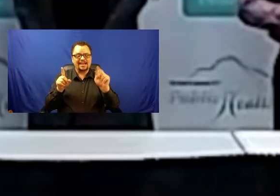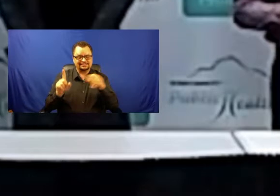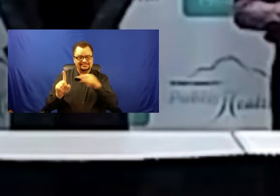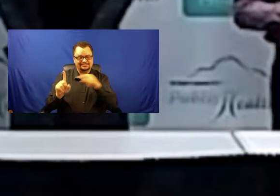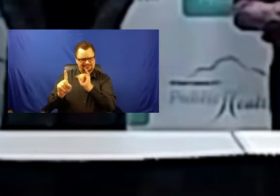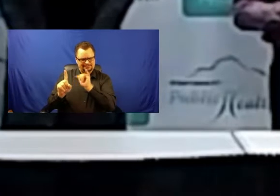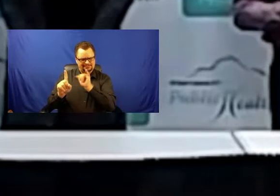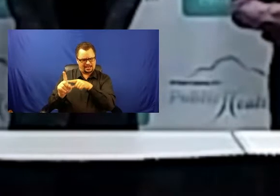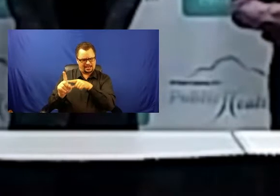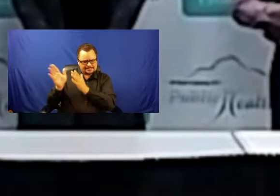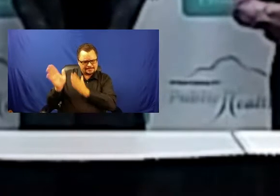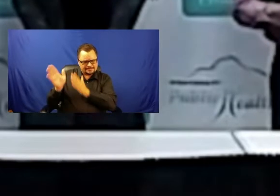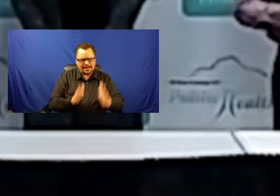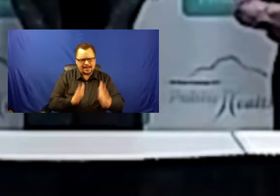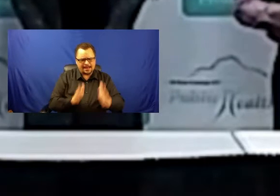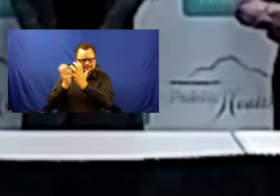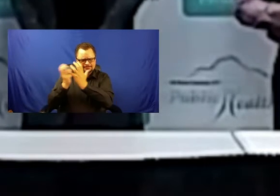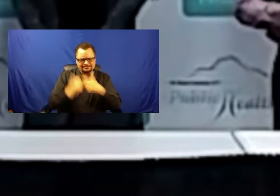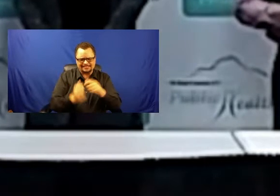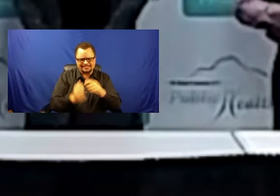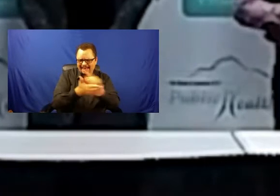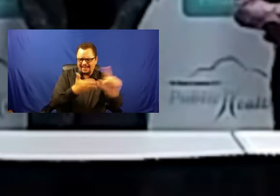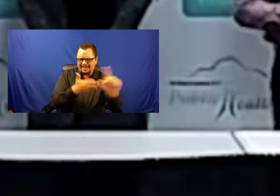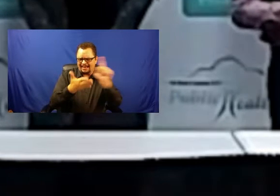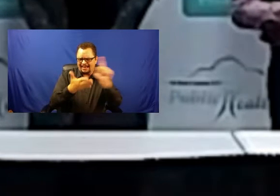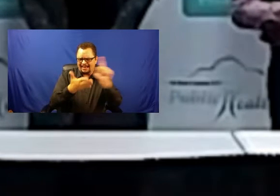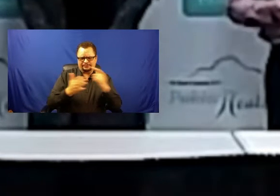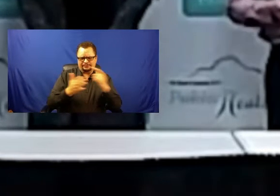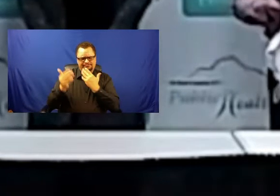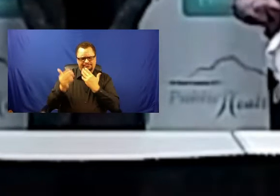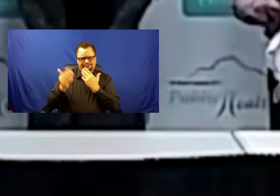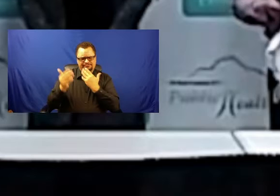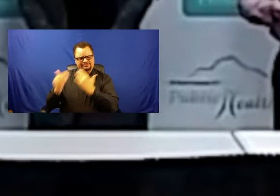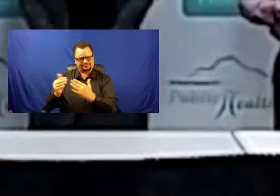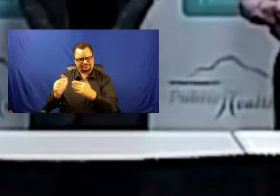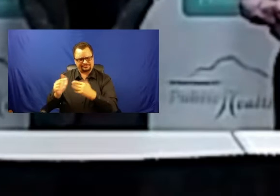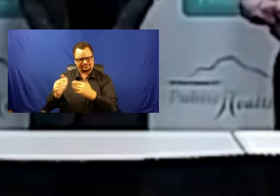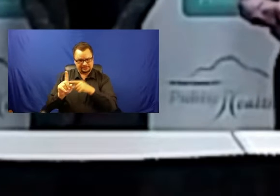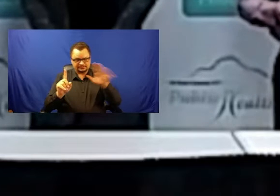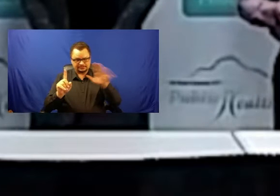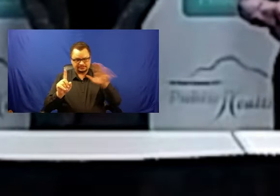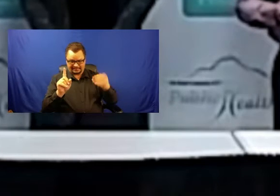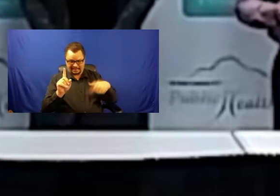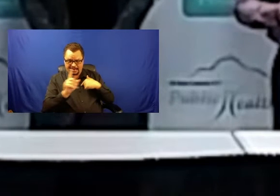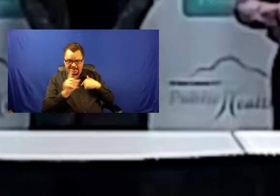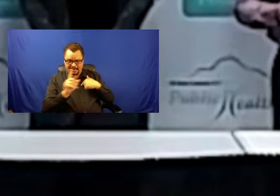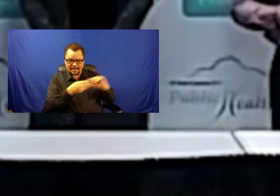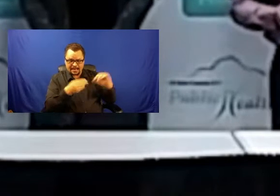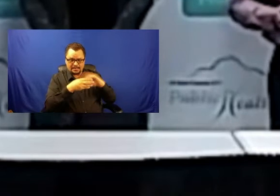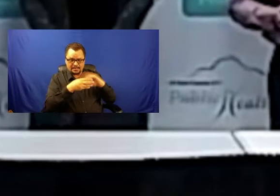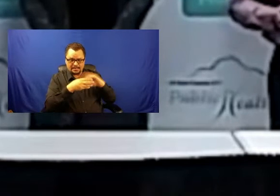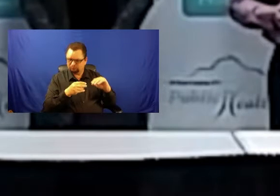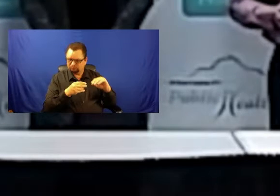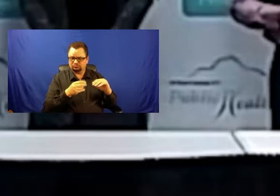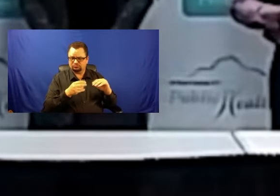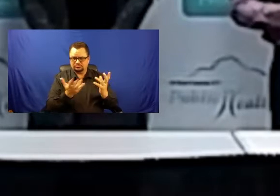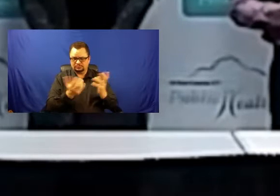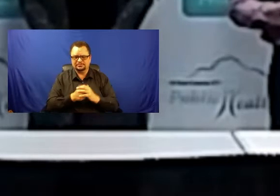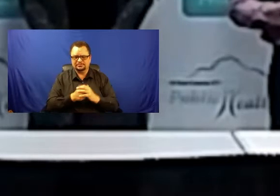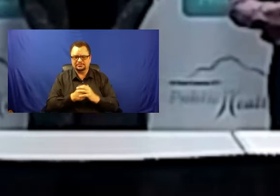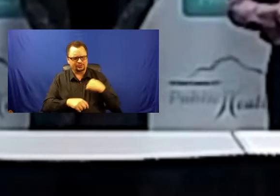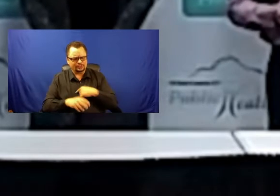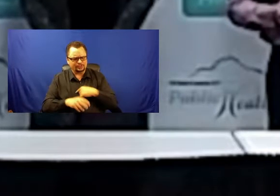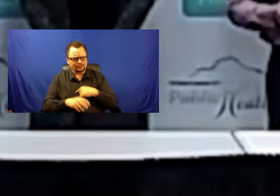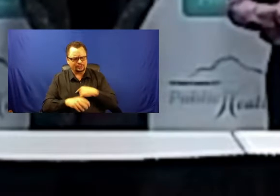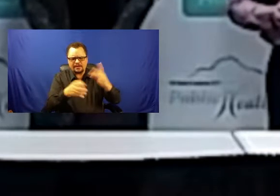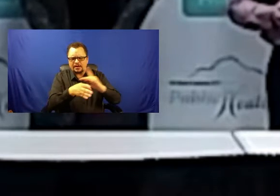All right, from time to time, I read these verses to our providers in our practice. And today I would like to read these verses to